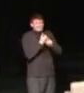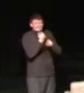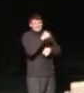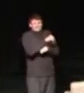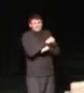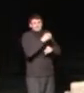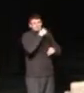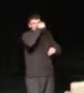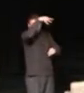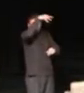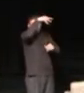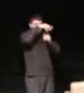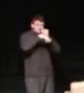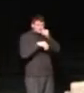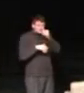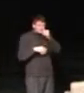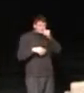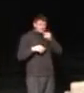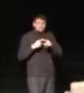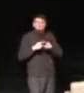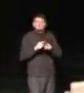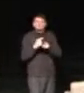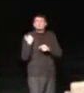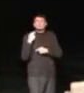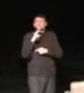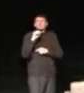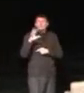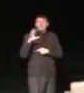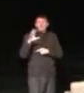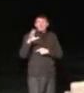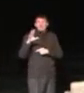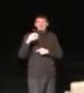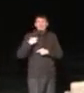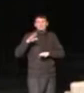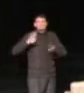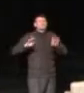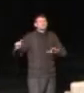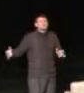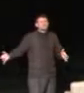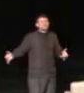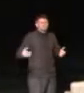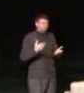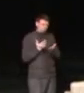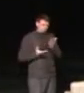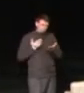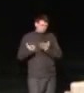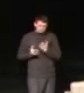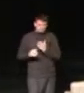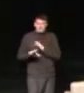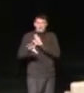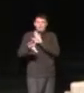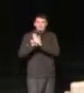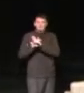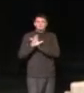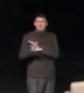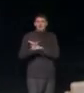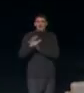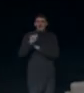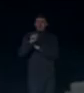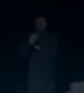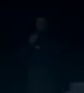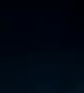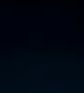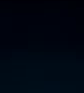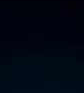2005, world-renowned architect Antoine Prédoc's design was selected from a pool of submissions from architects from 21